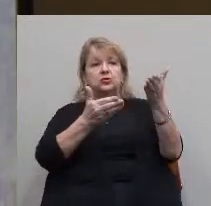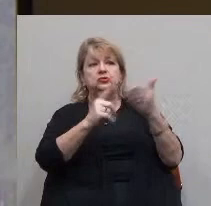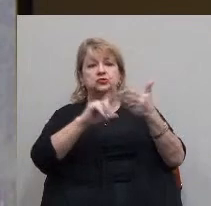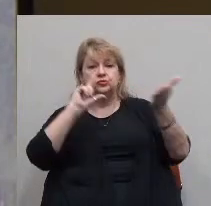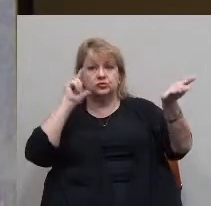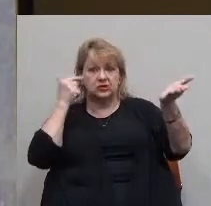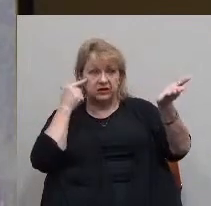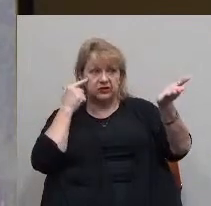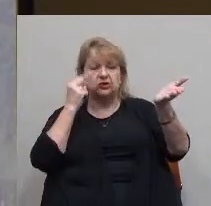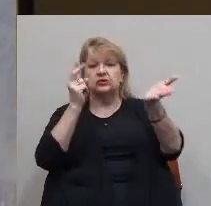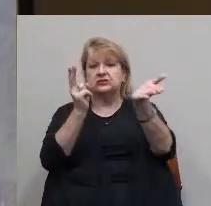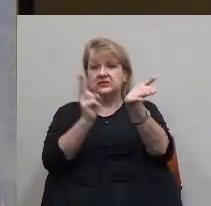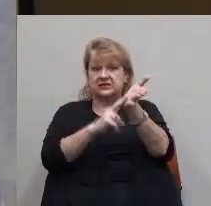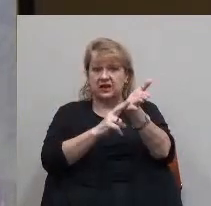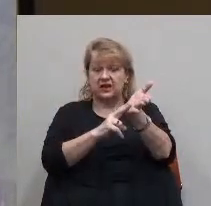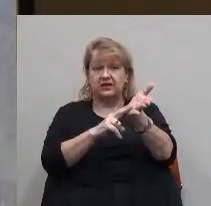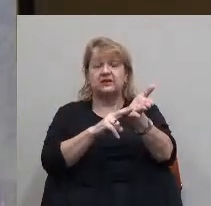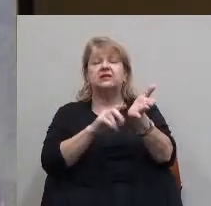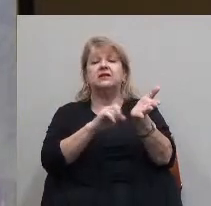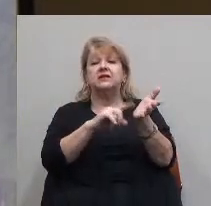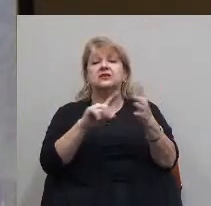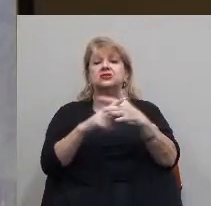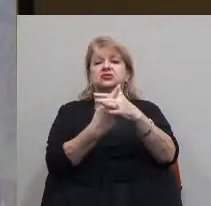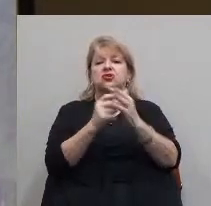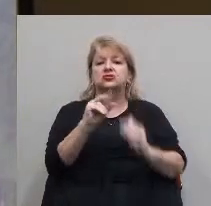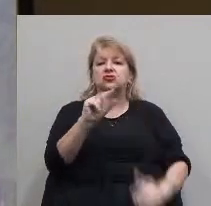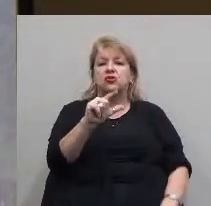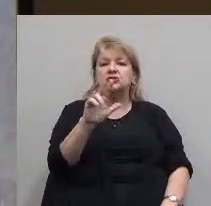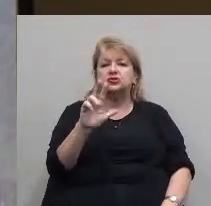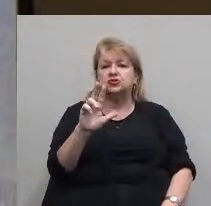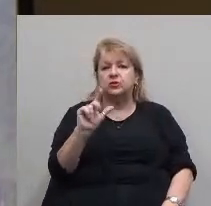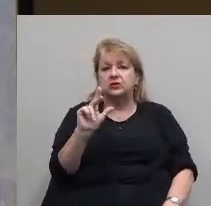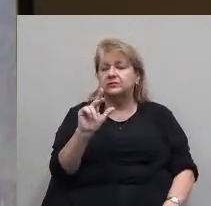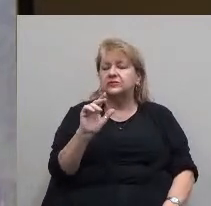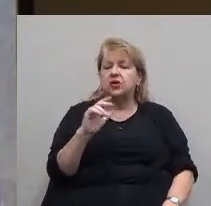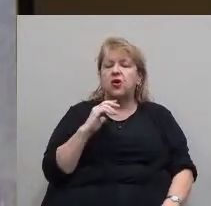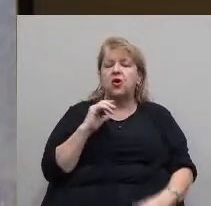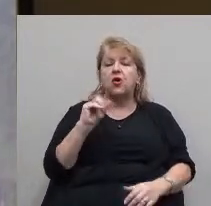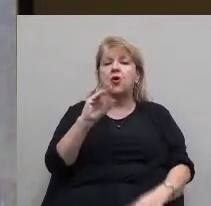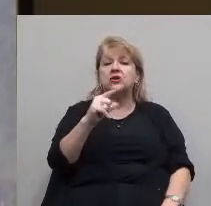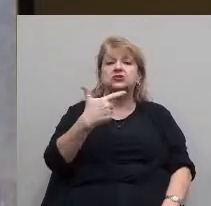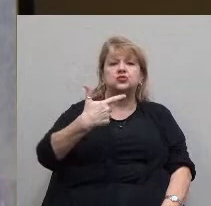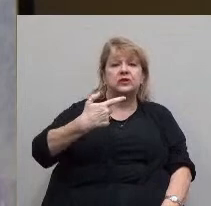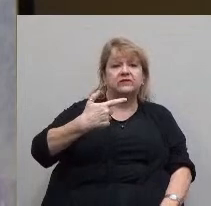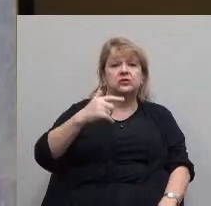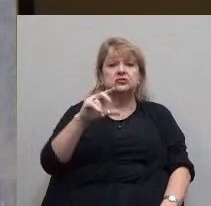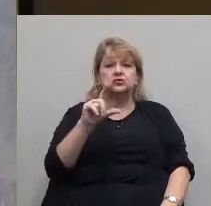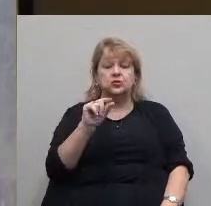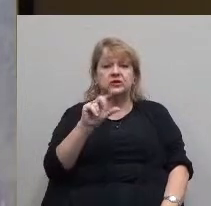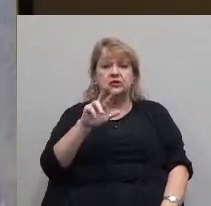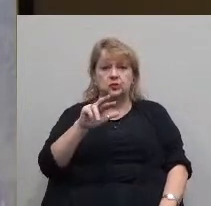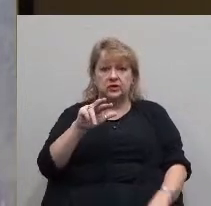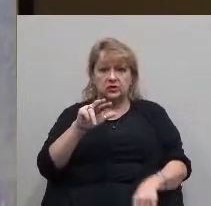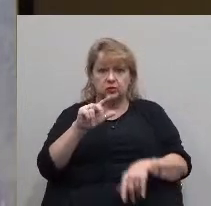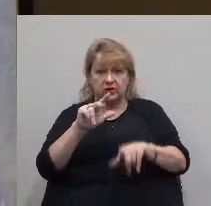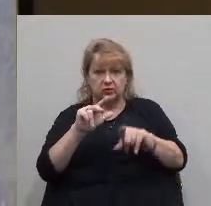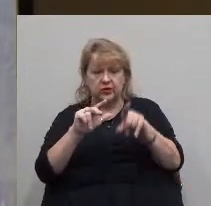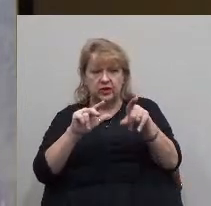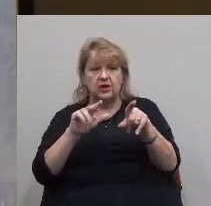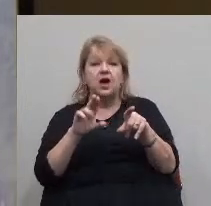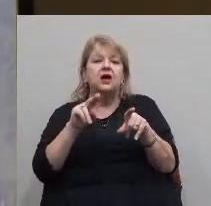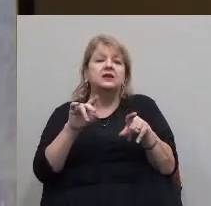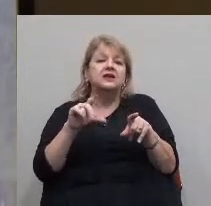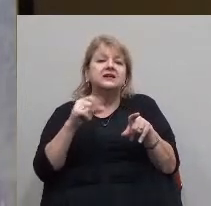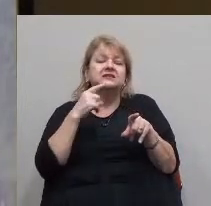on August 1st of 2023, unless the act says upon signature or lapse of gubernatorial